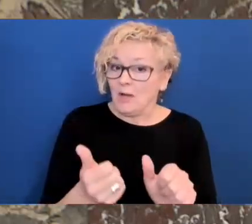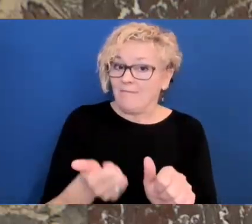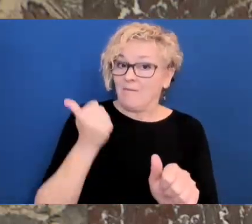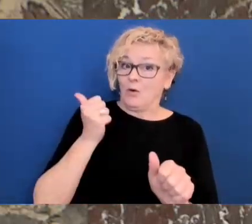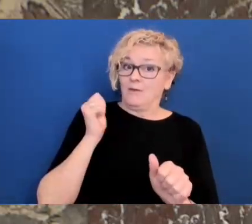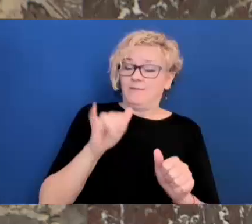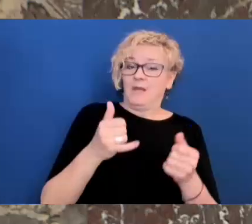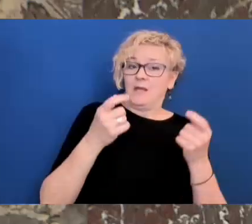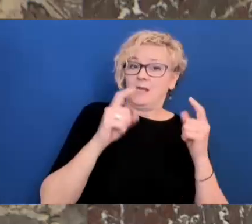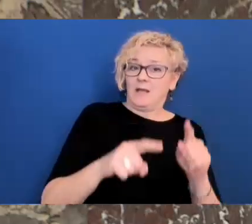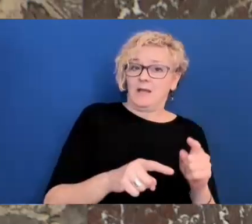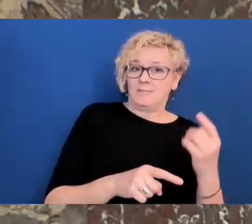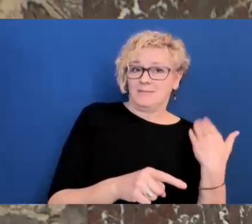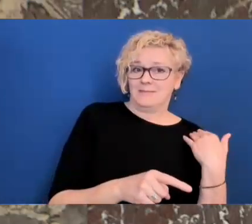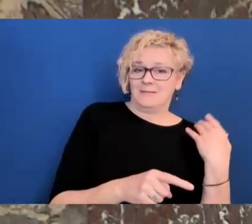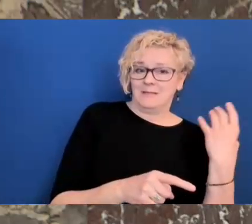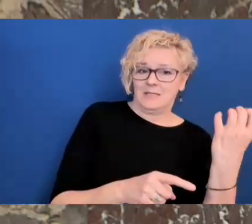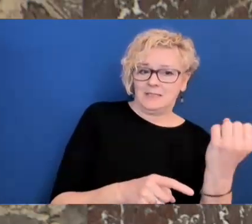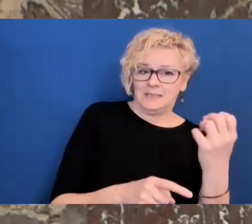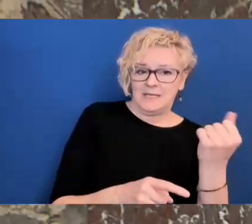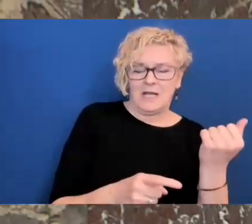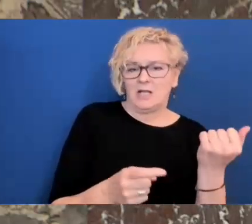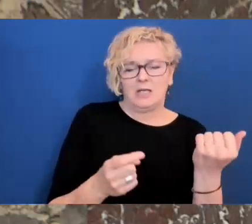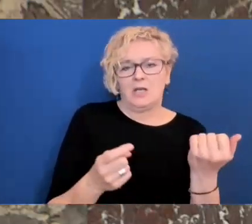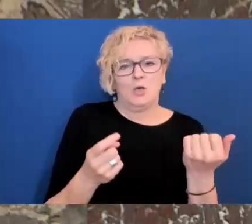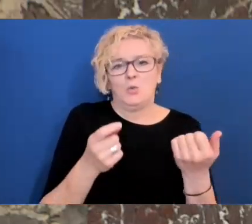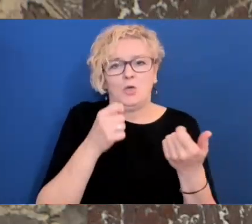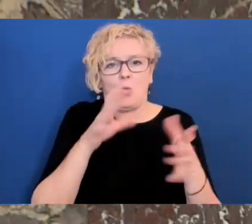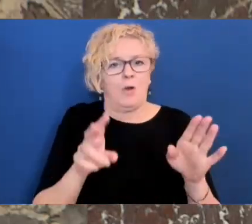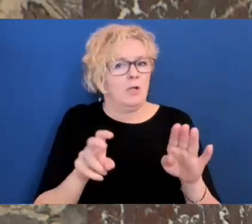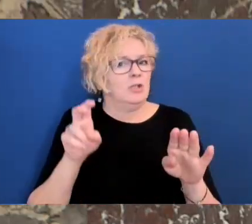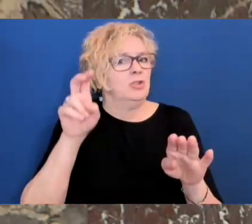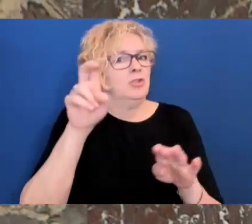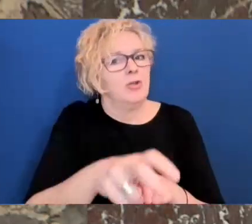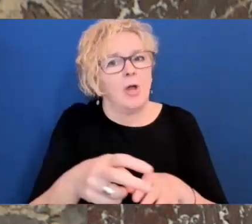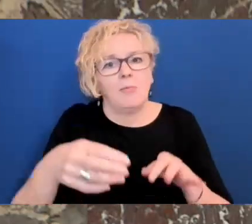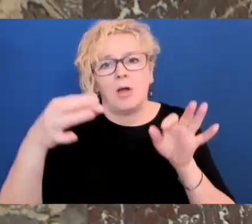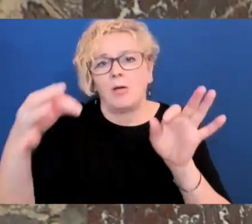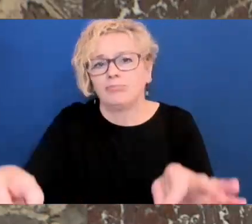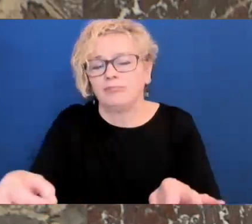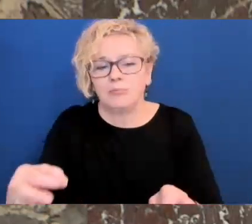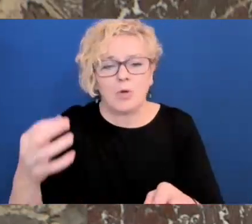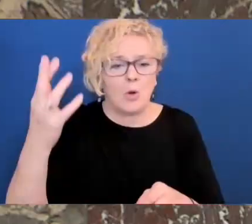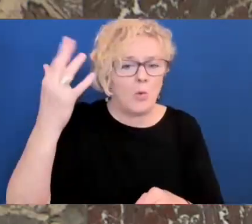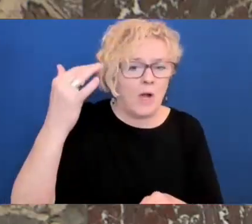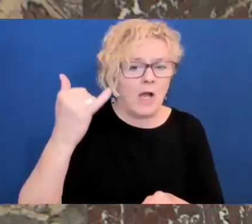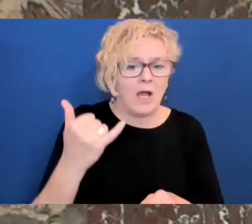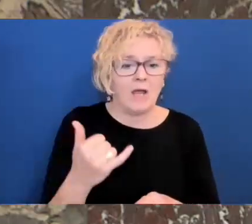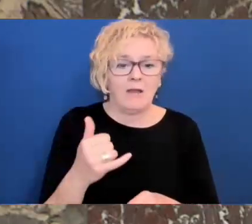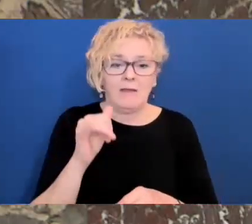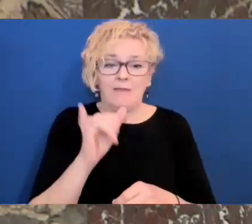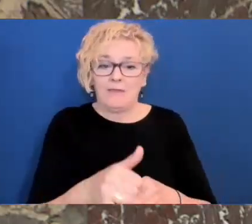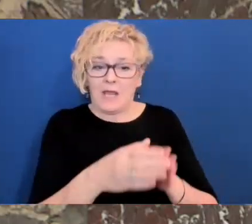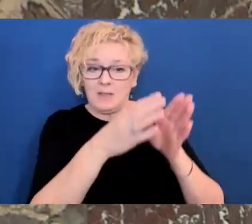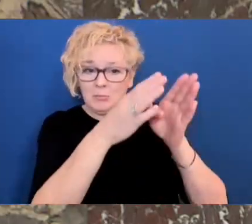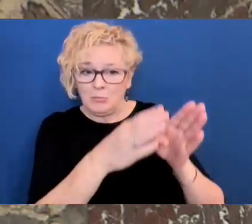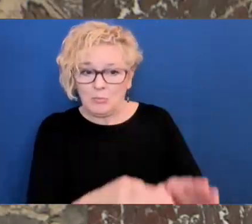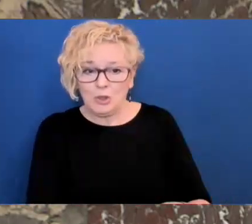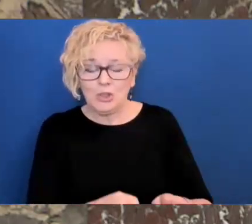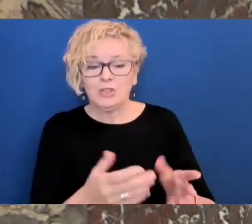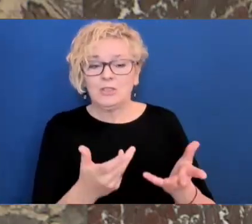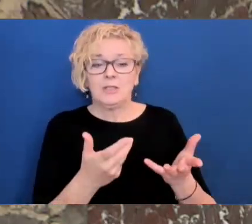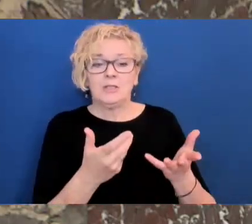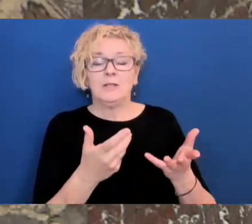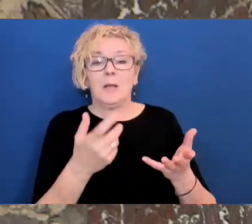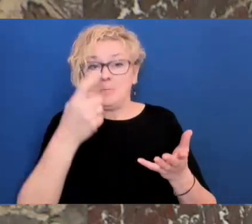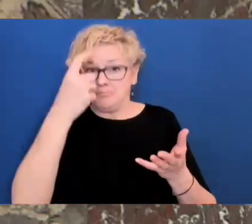was compliant with his medications. There was not an indication of violence. Leads to a whole array of further questions